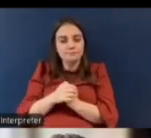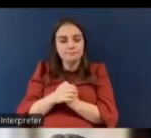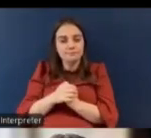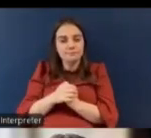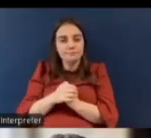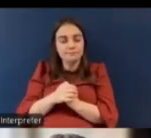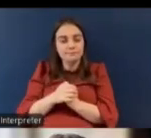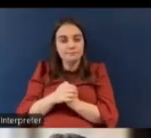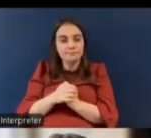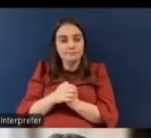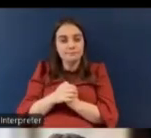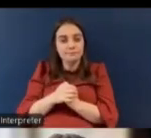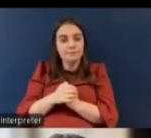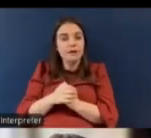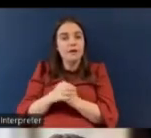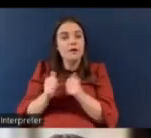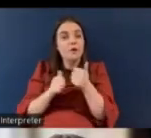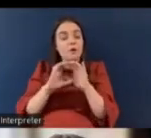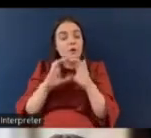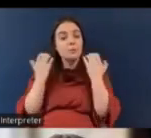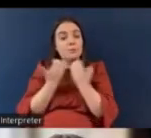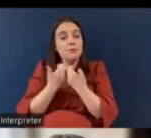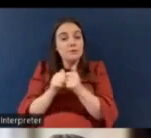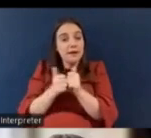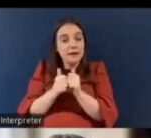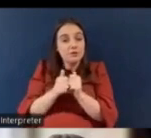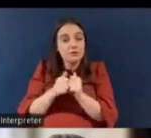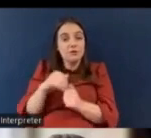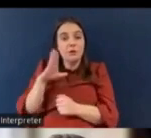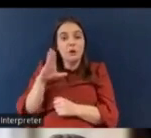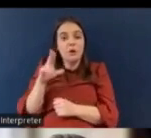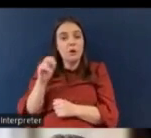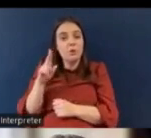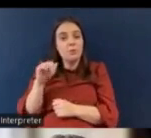The exception to that is Community Action Local Louisburg